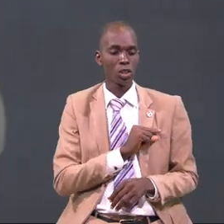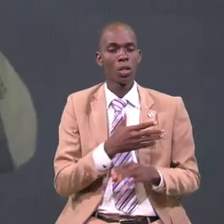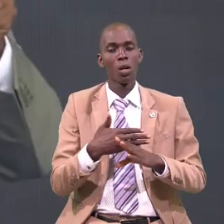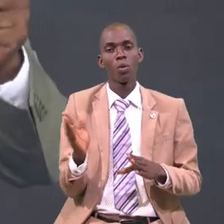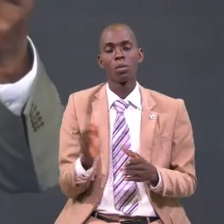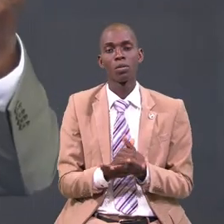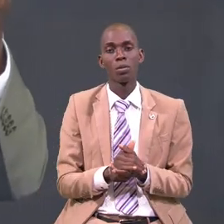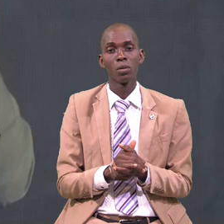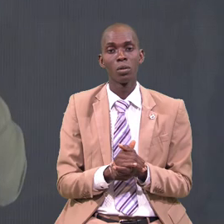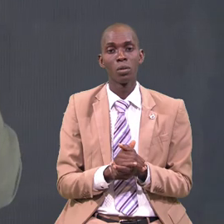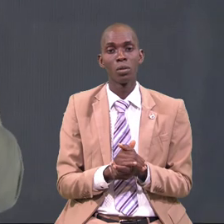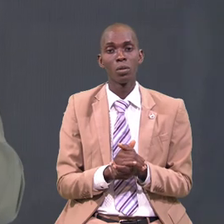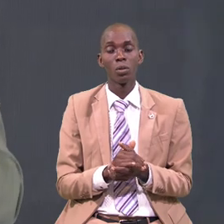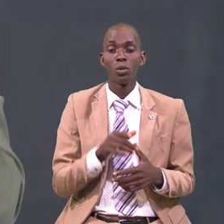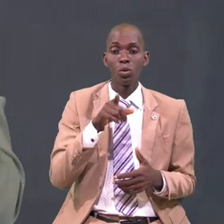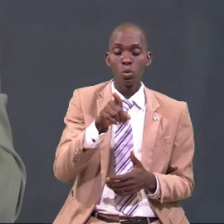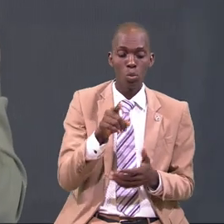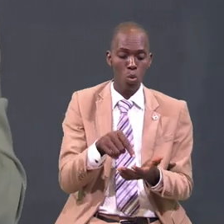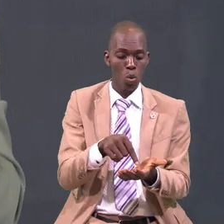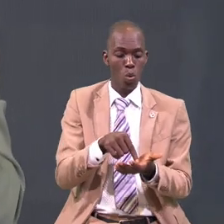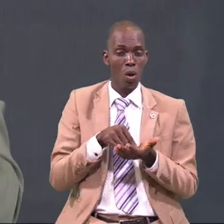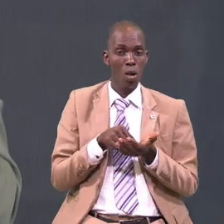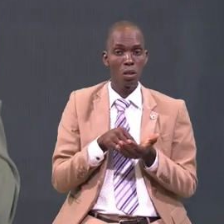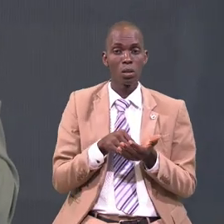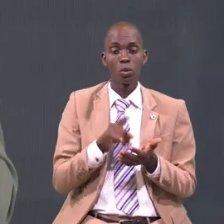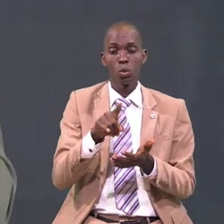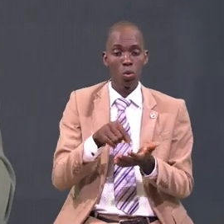You owe a debt you cannot pay.